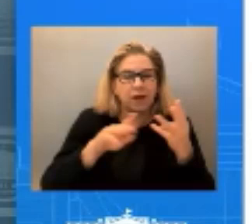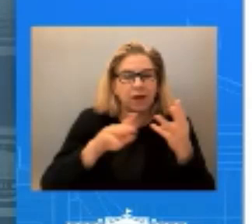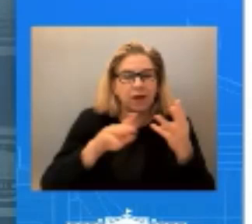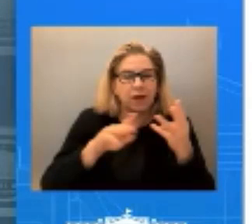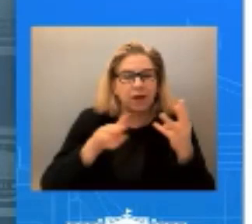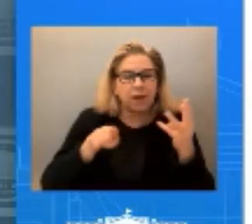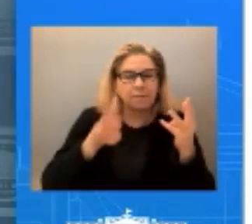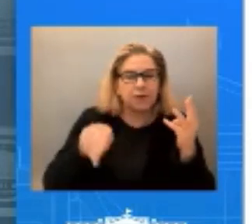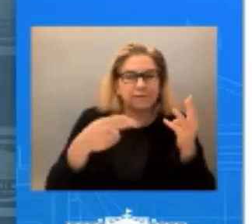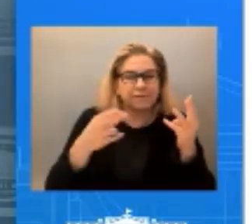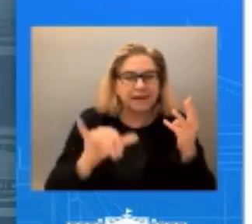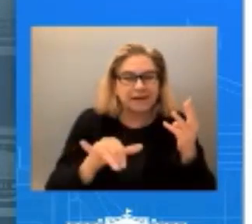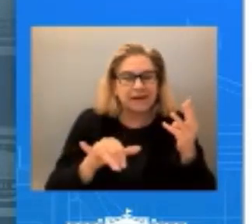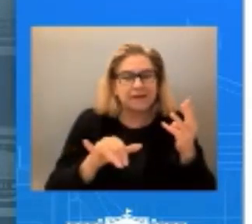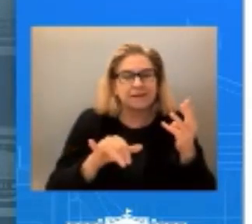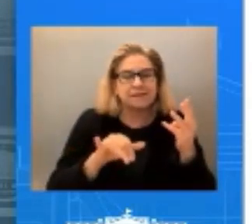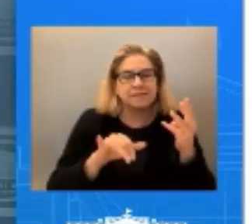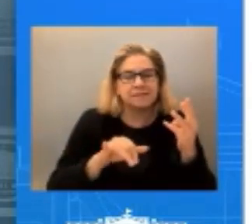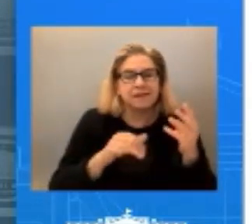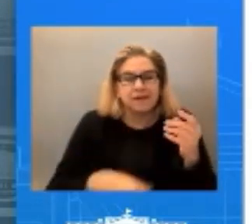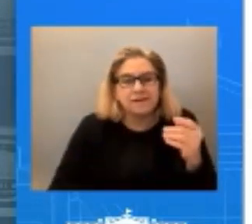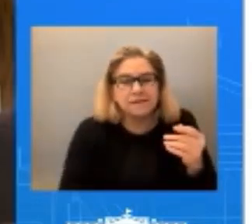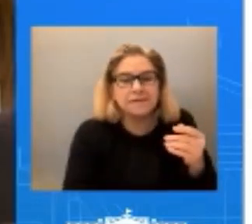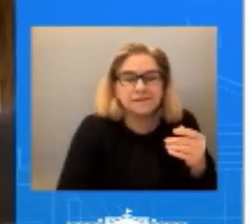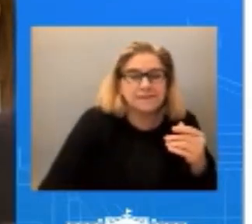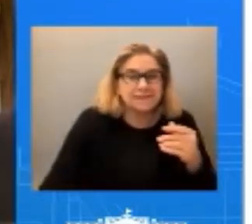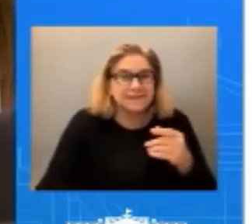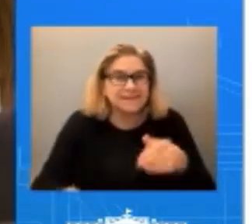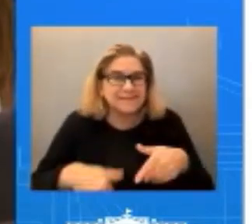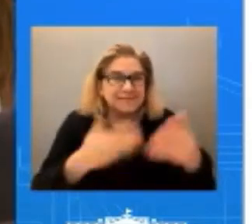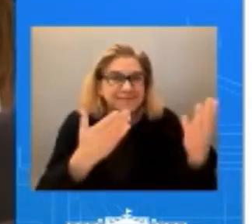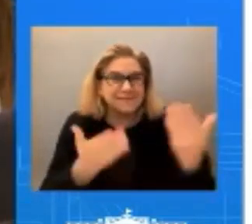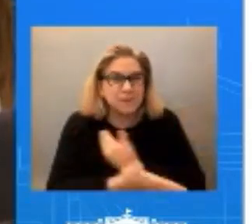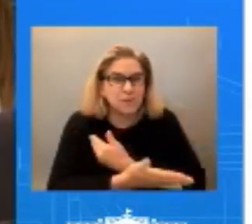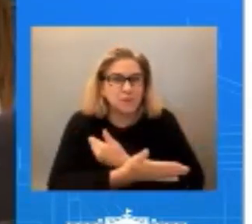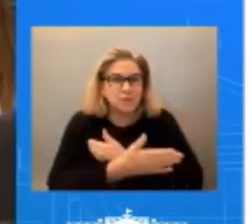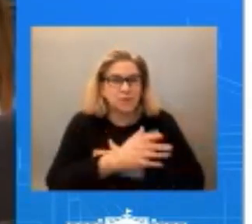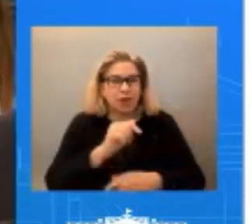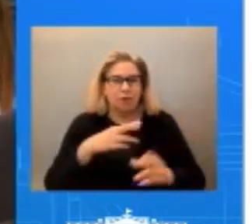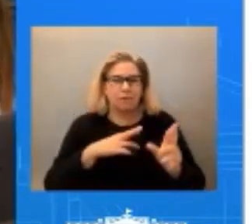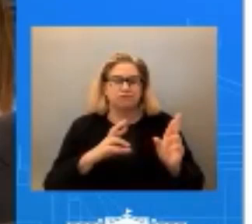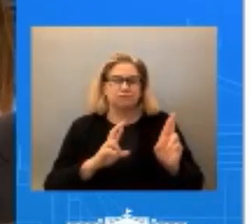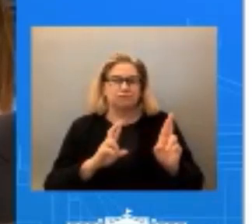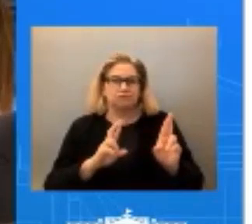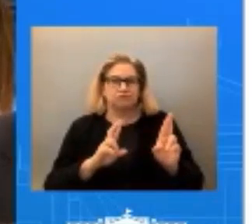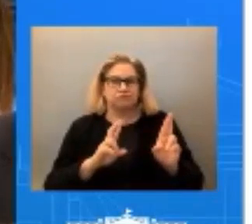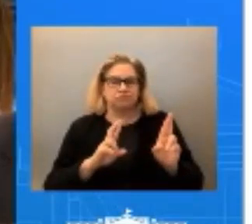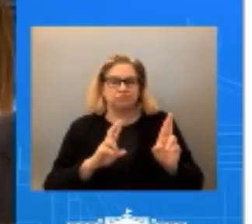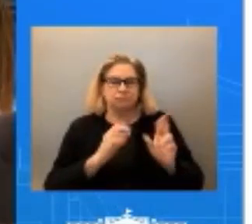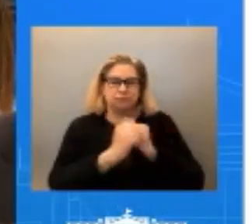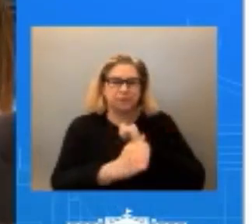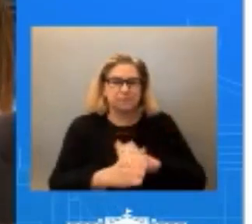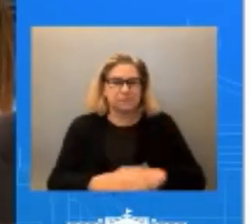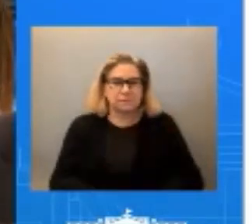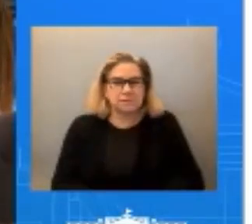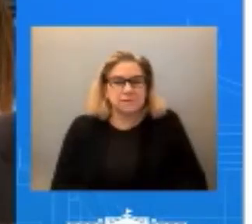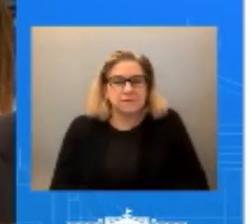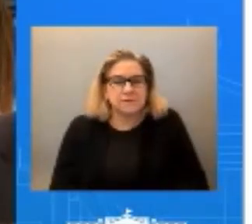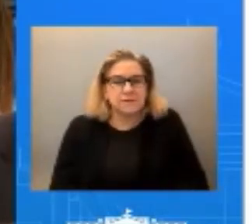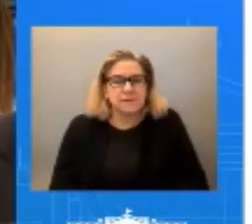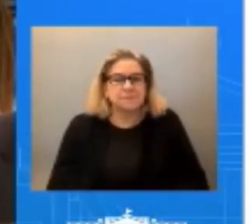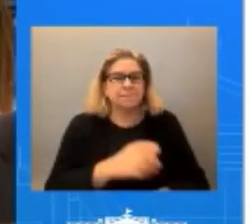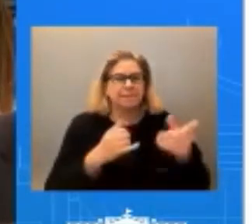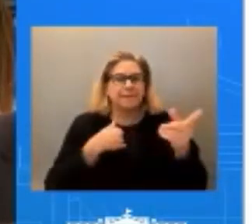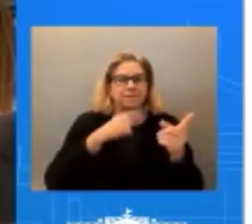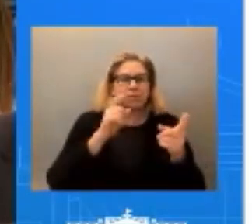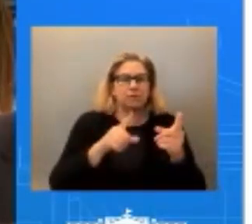Jesus. We could still on gun violence. We have spoke, like between me and some friends, that